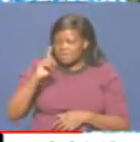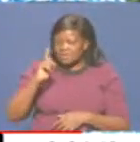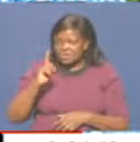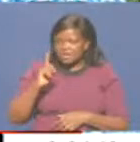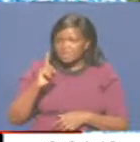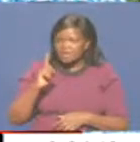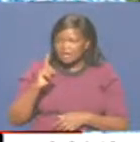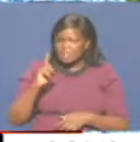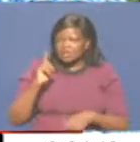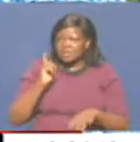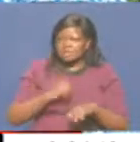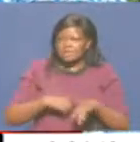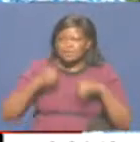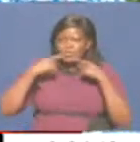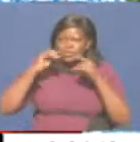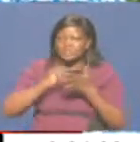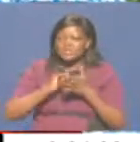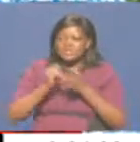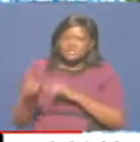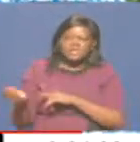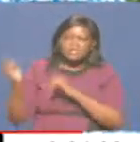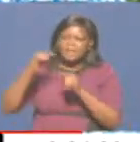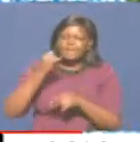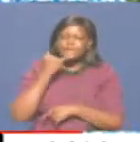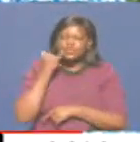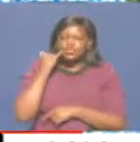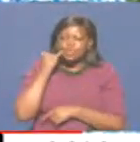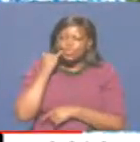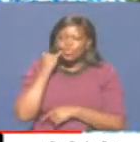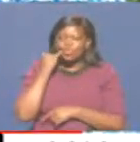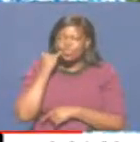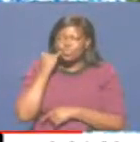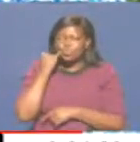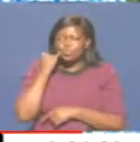when you announce that he is coming to Nakuru,